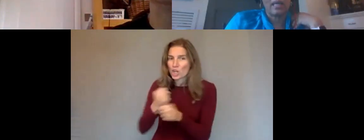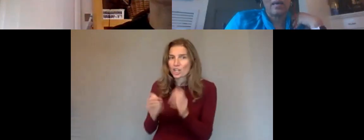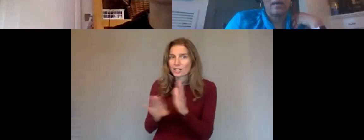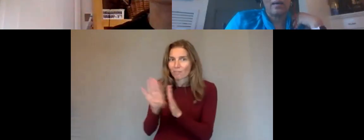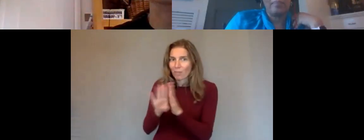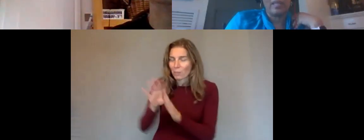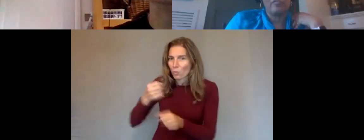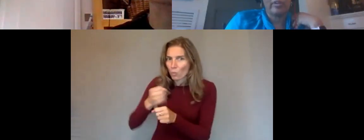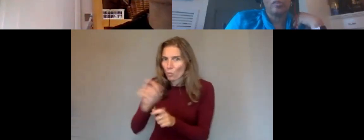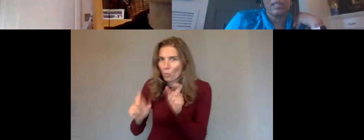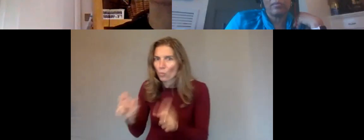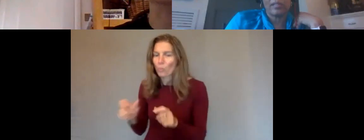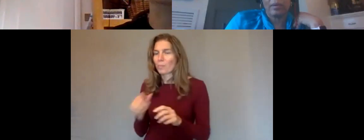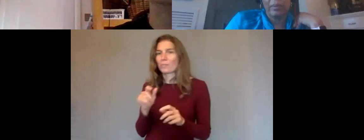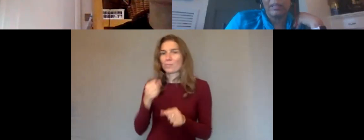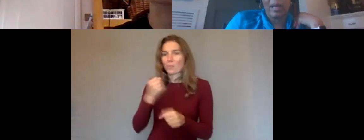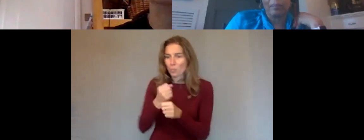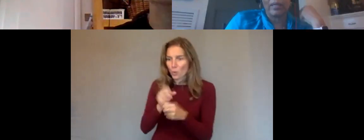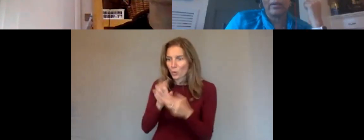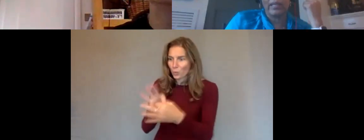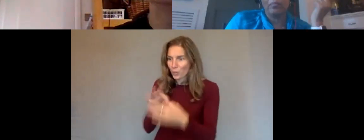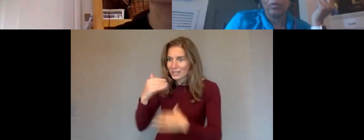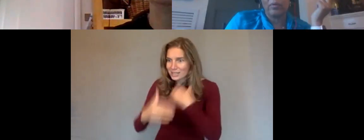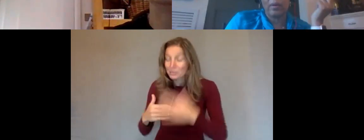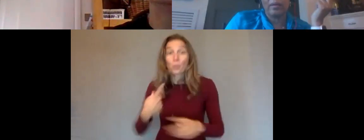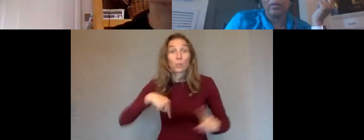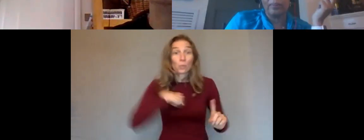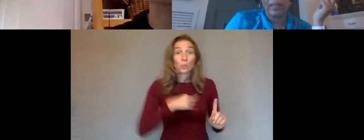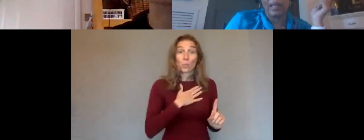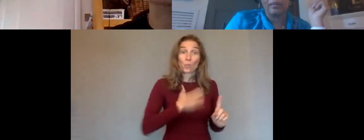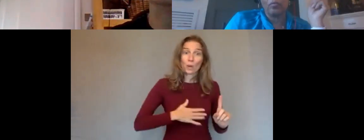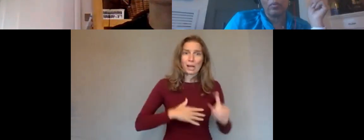disabilities. If we're going to be serious about building back better in a more,